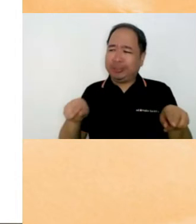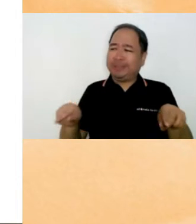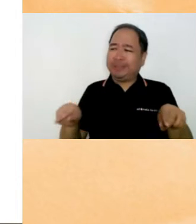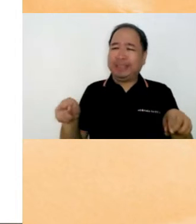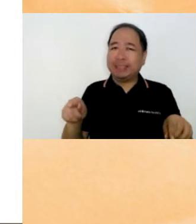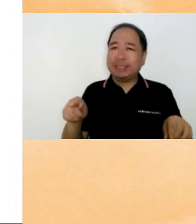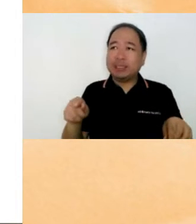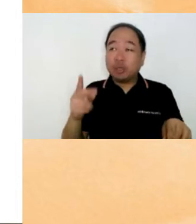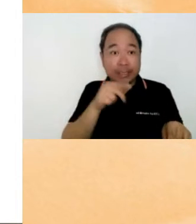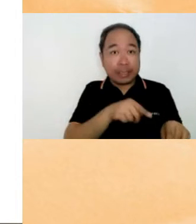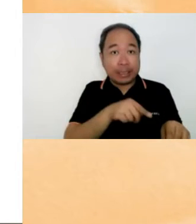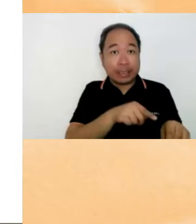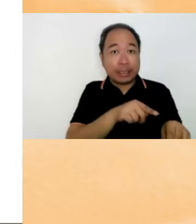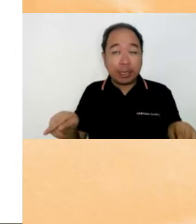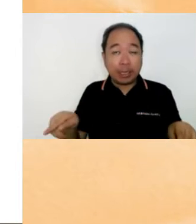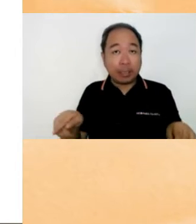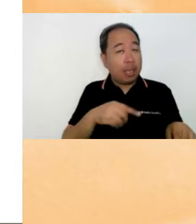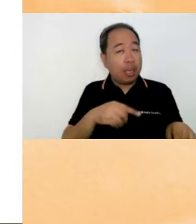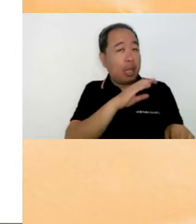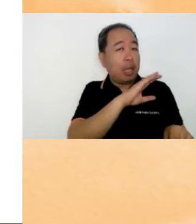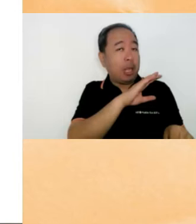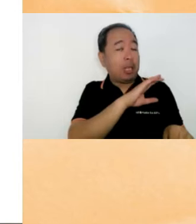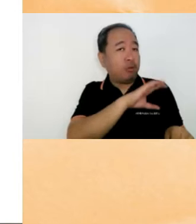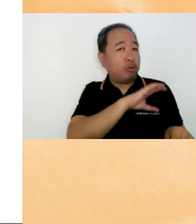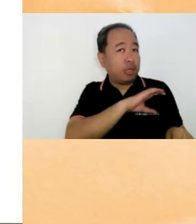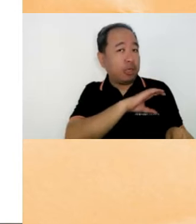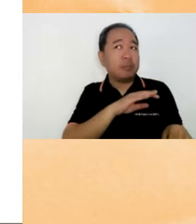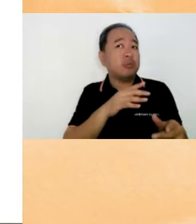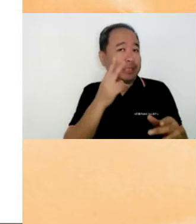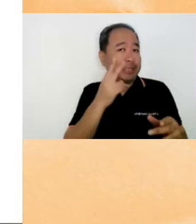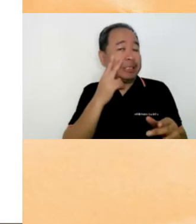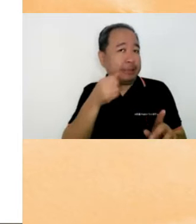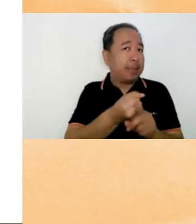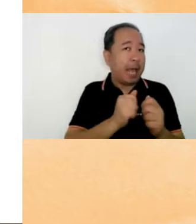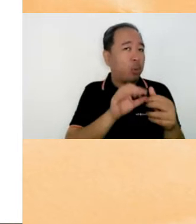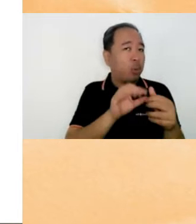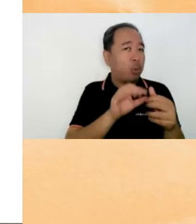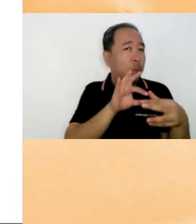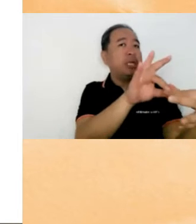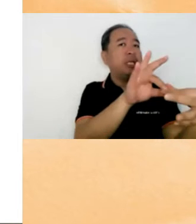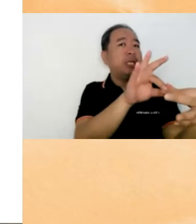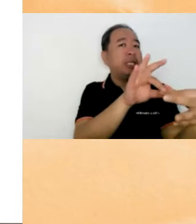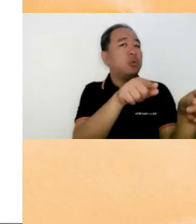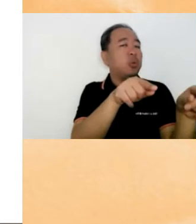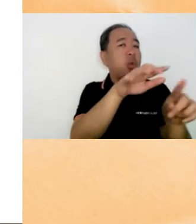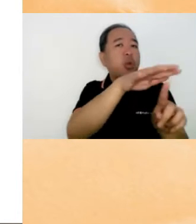and consequently, the outside world relates to them also depending on how